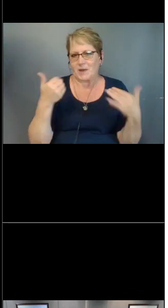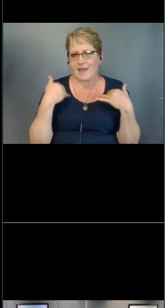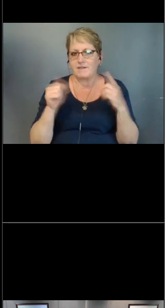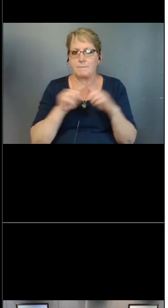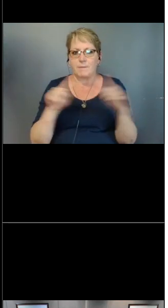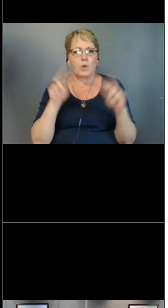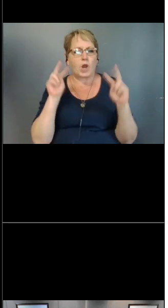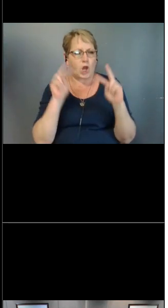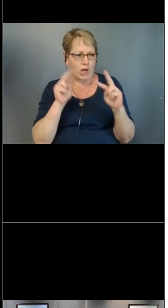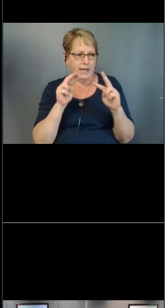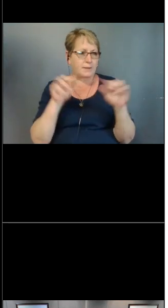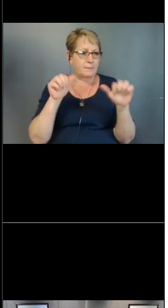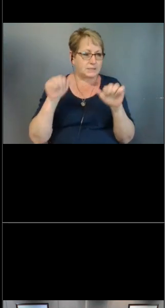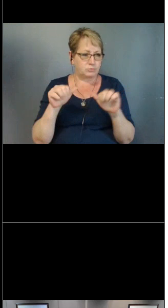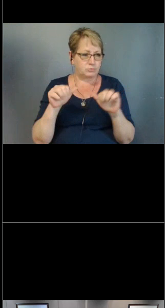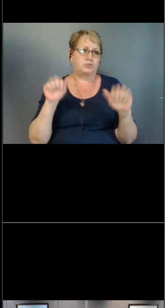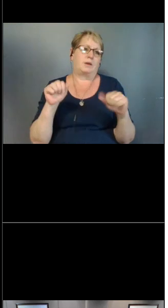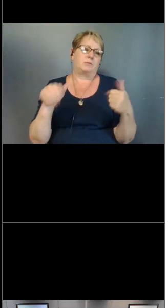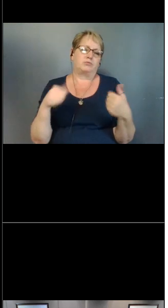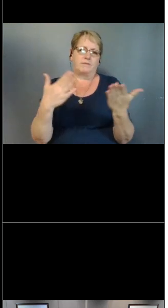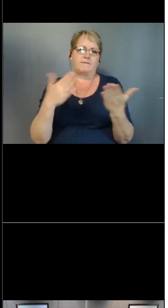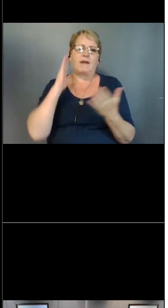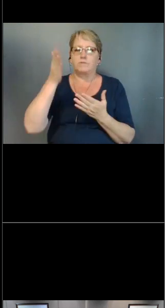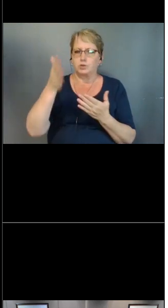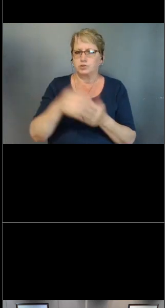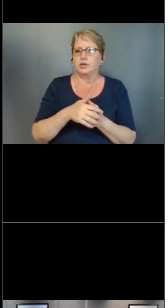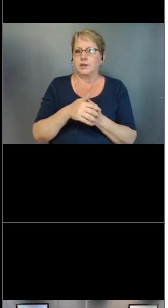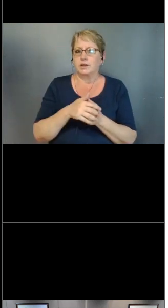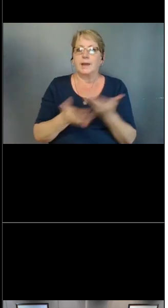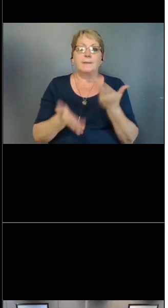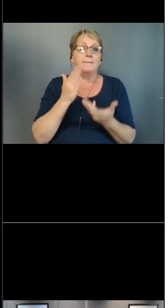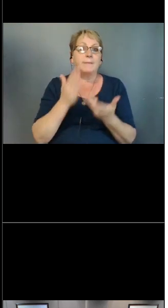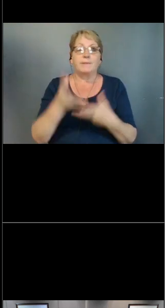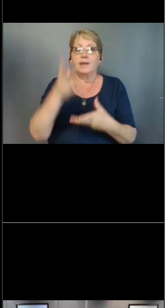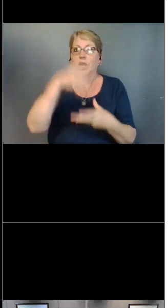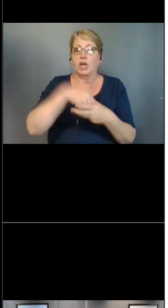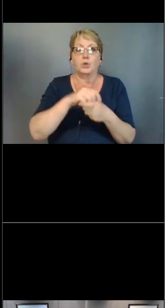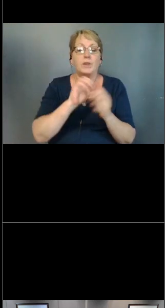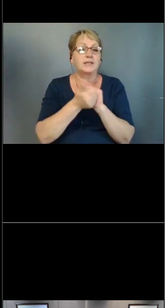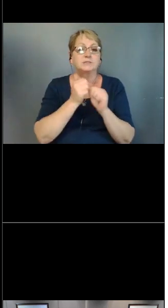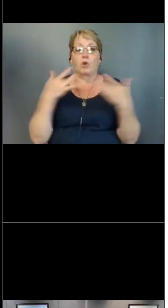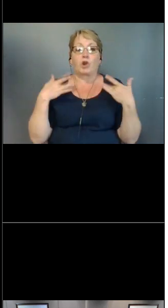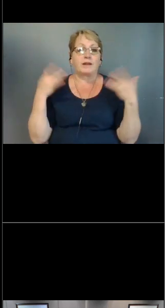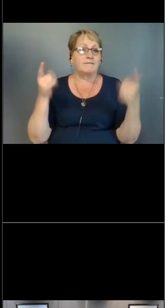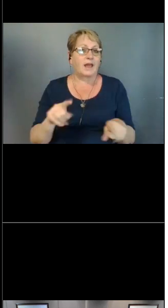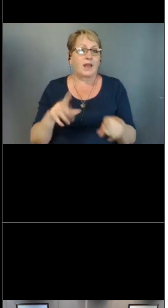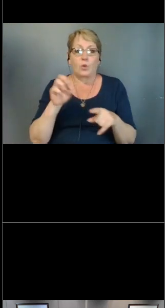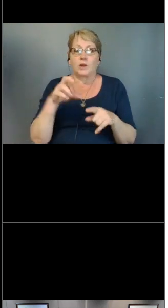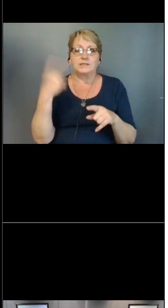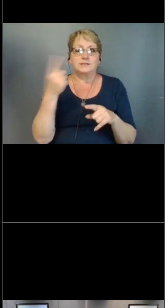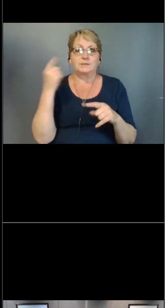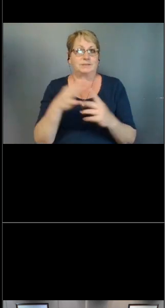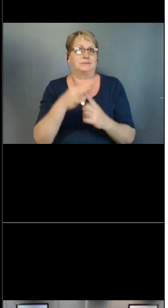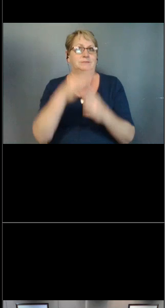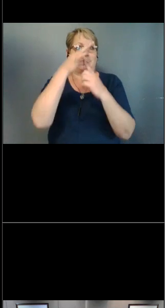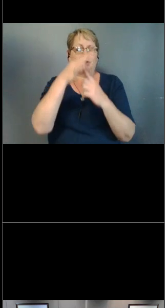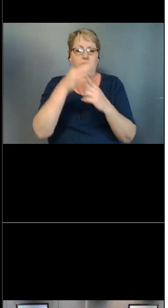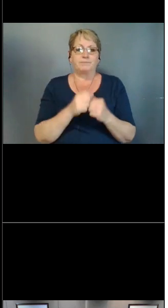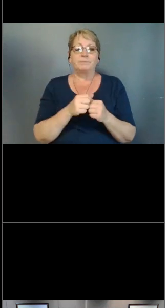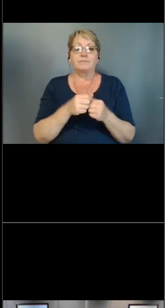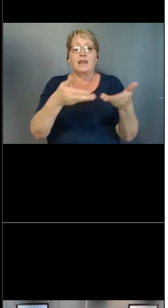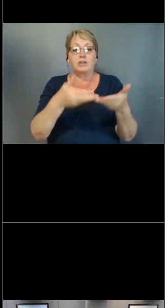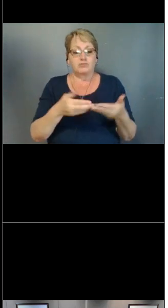the potential to provide these in the future. This may include a sporting event or a special activity outside of our normal service parameters. The introduction